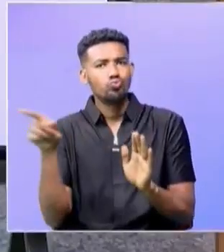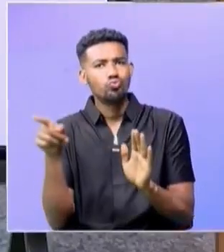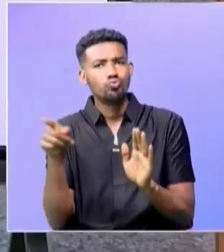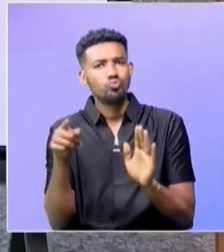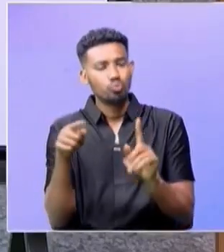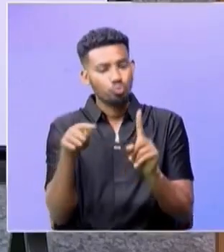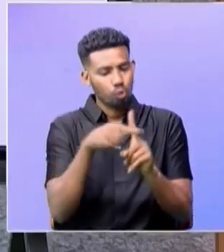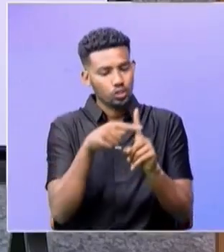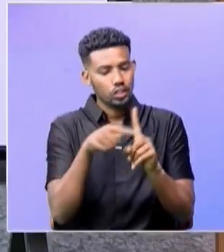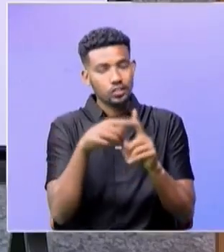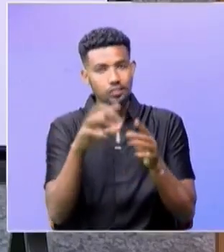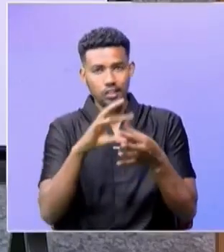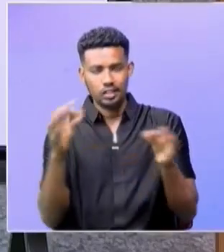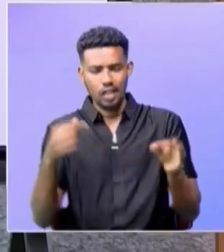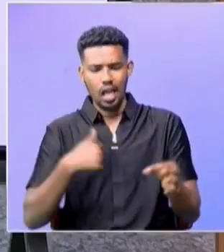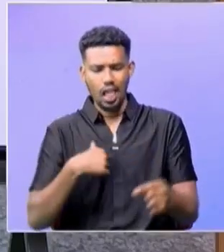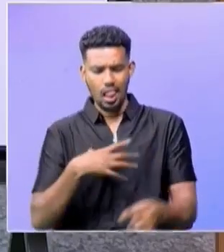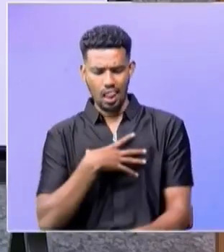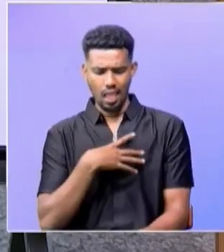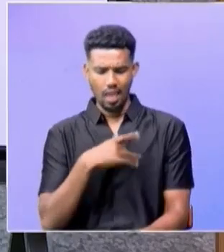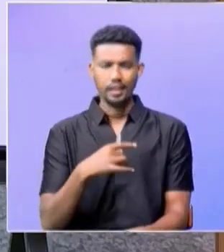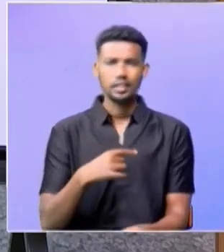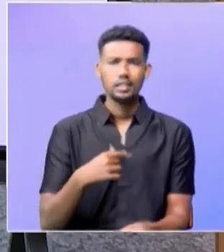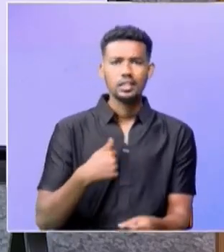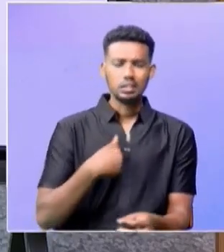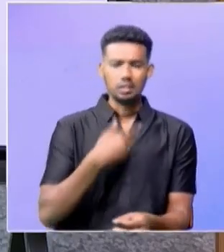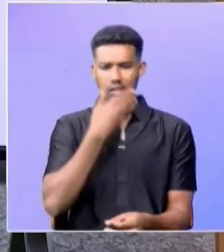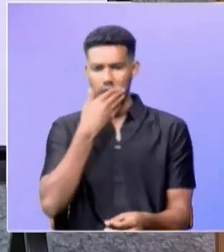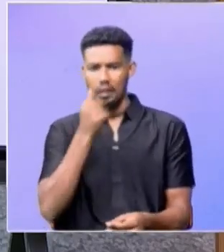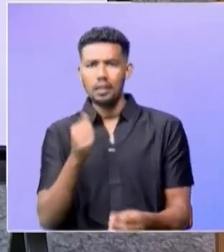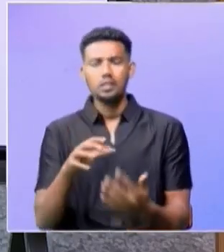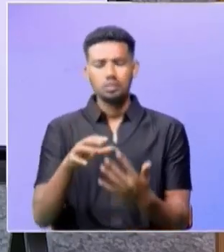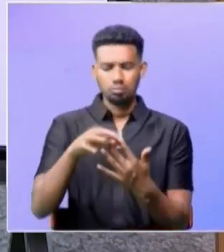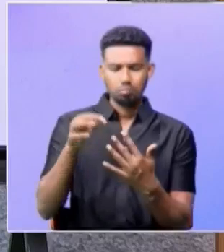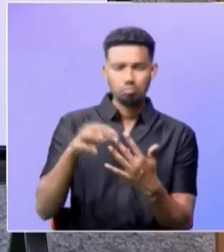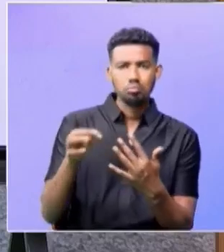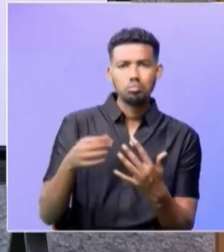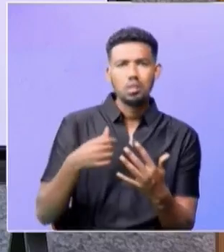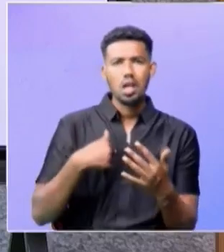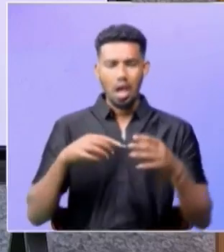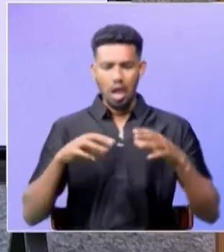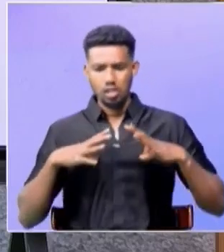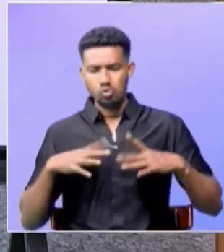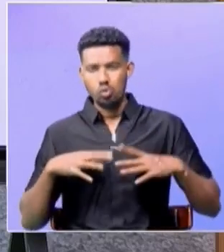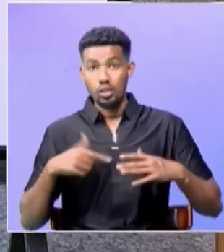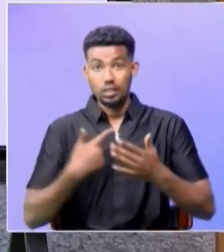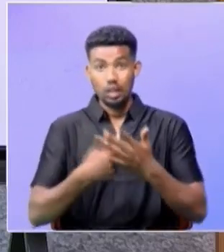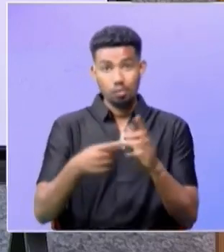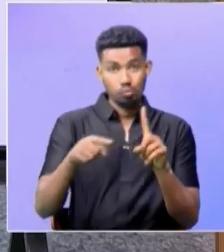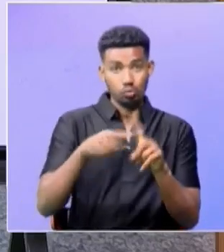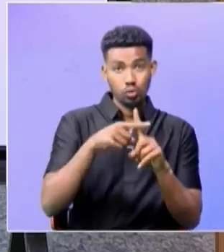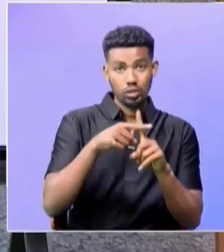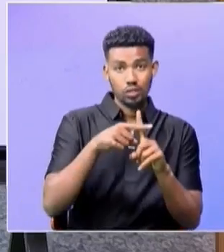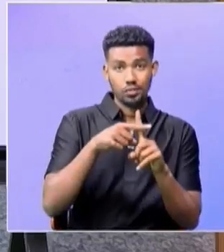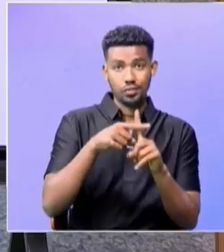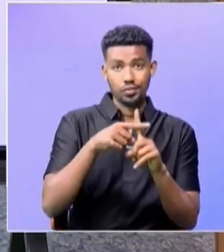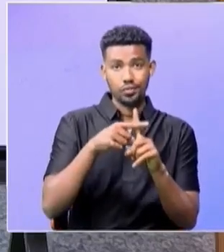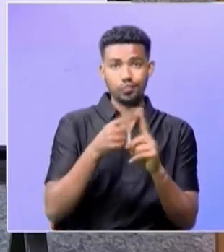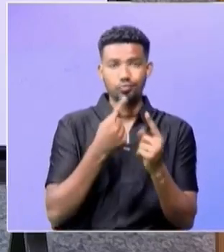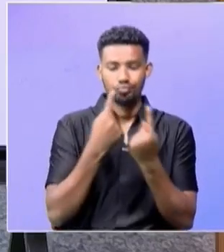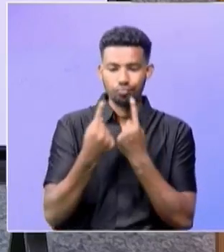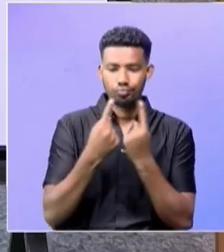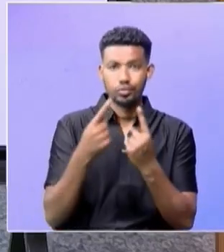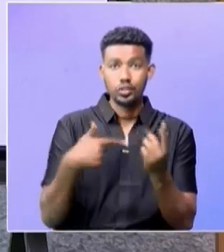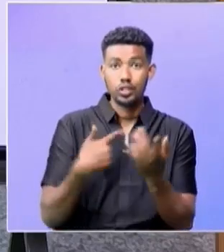like. I prefer, I like, and also I enjoy. These are positive vocabulary and these